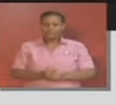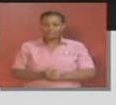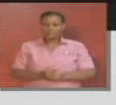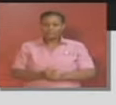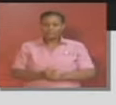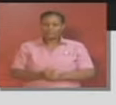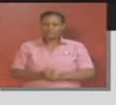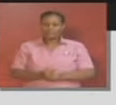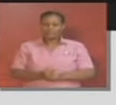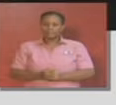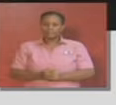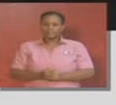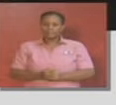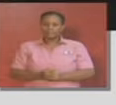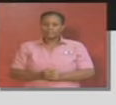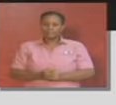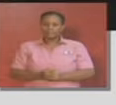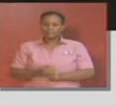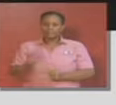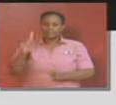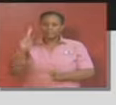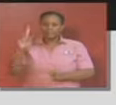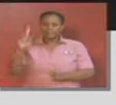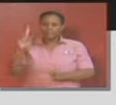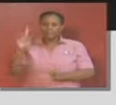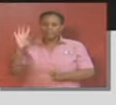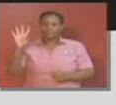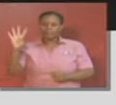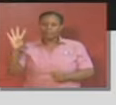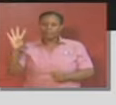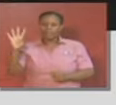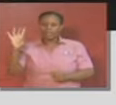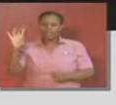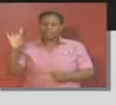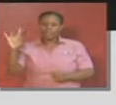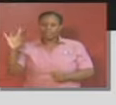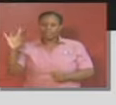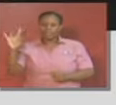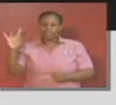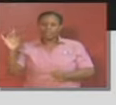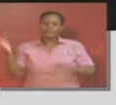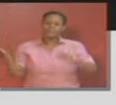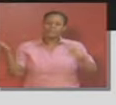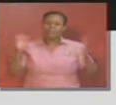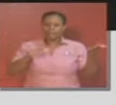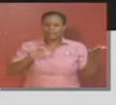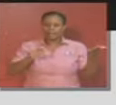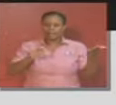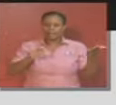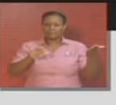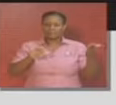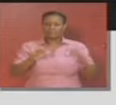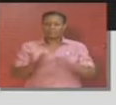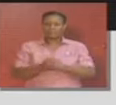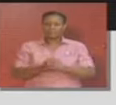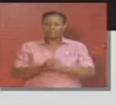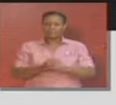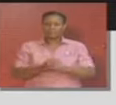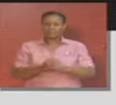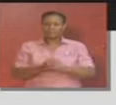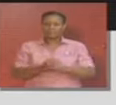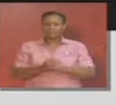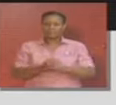There are currently 129 total active positive cases, and those are distributed as